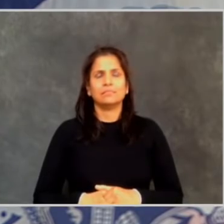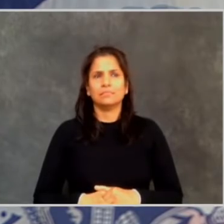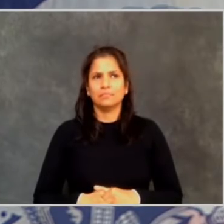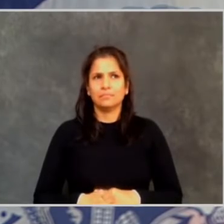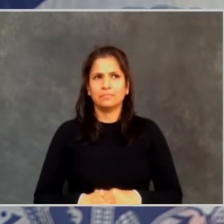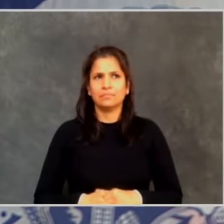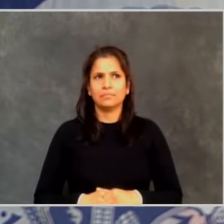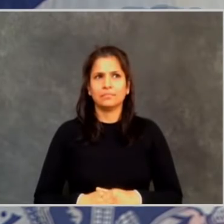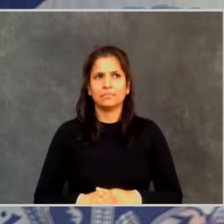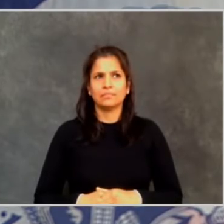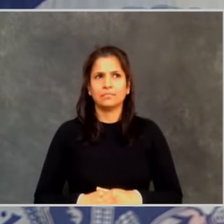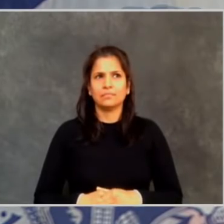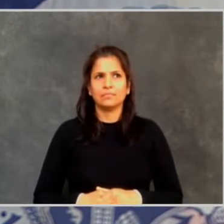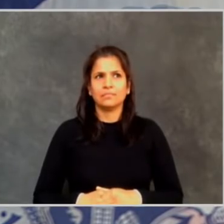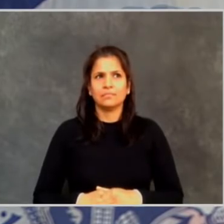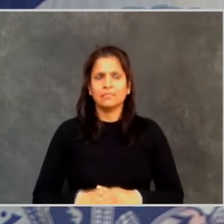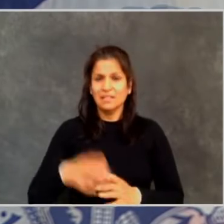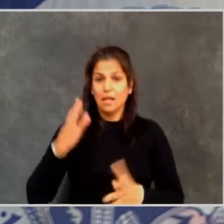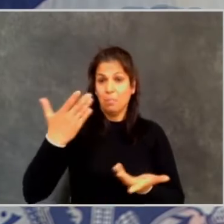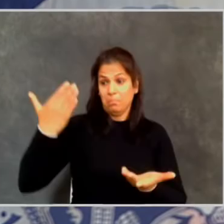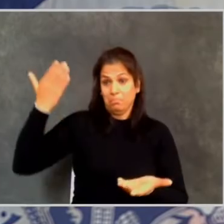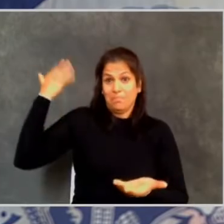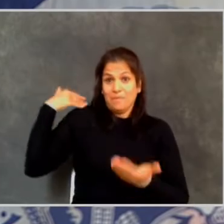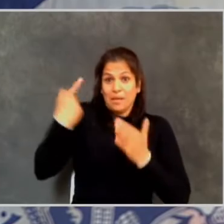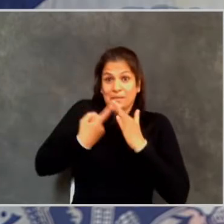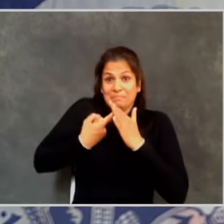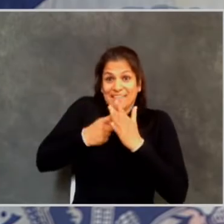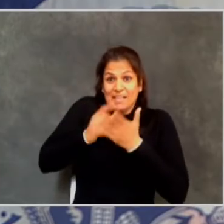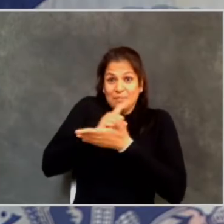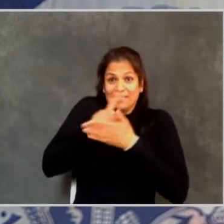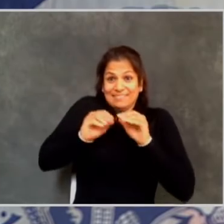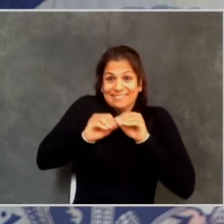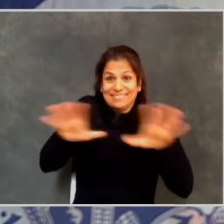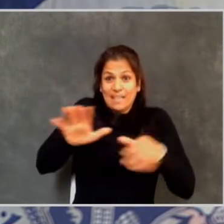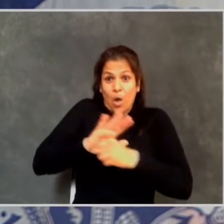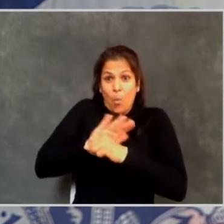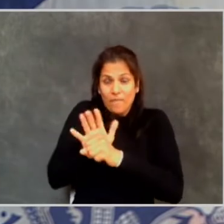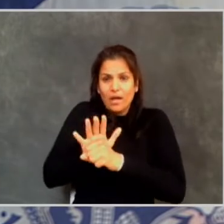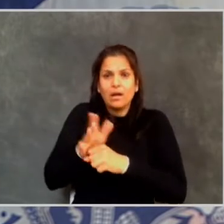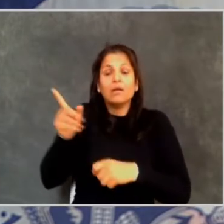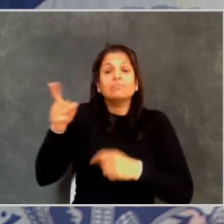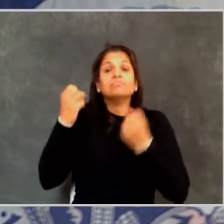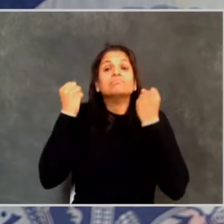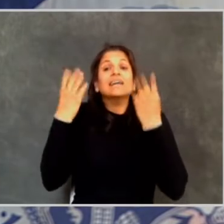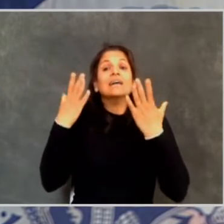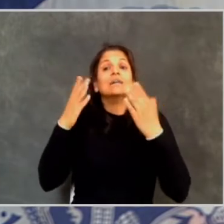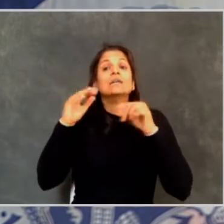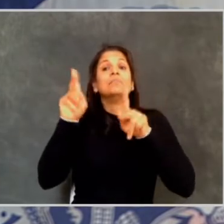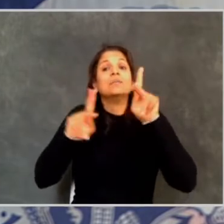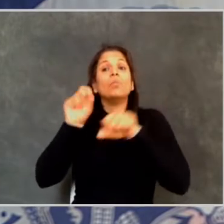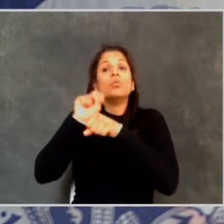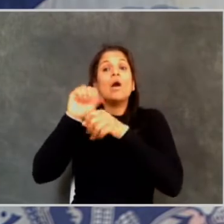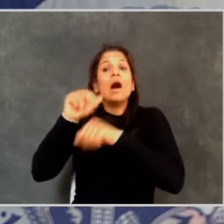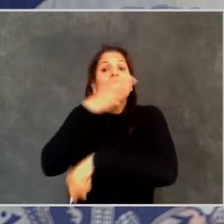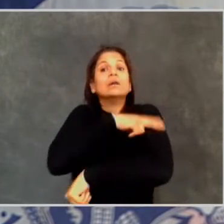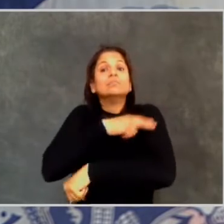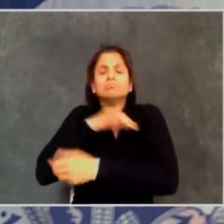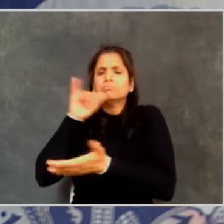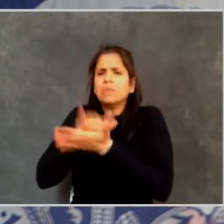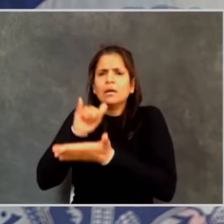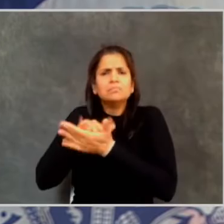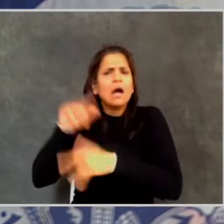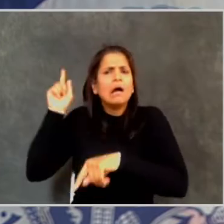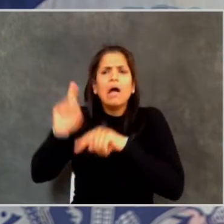a few weeks ago, we were projecting that not only would today be as bad as it is, but it would be much,